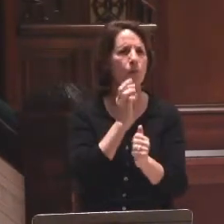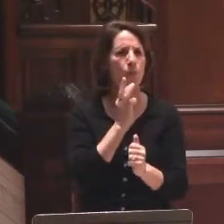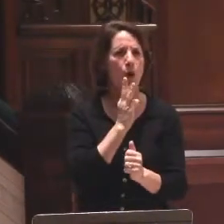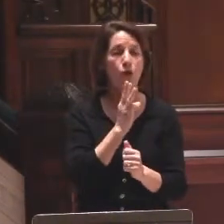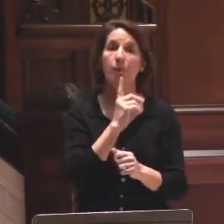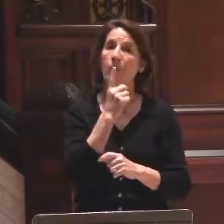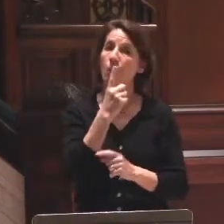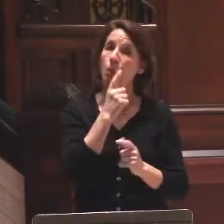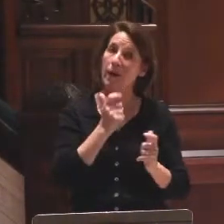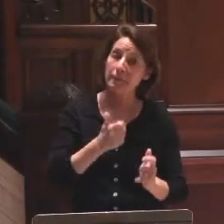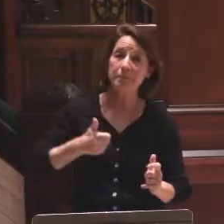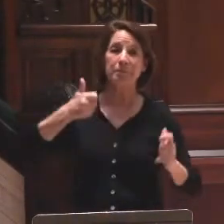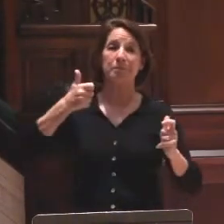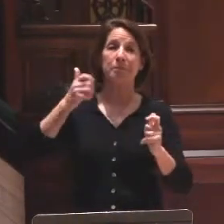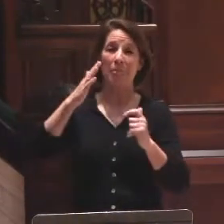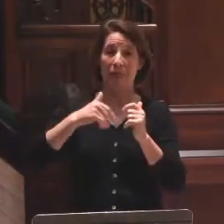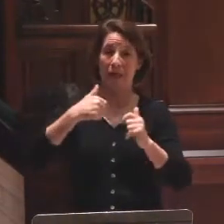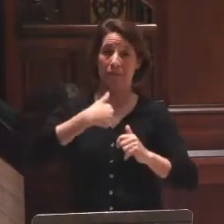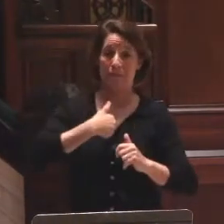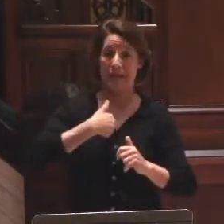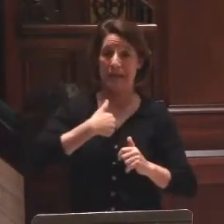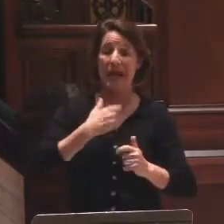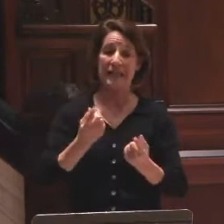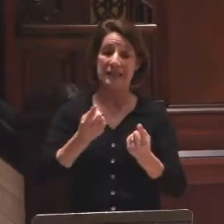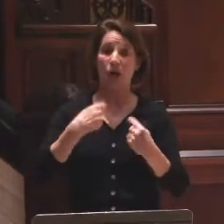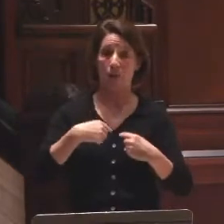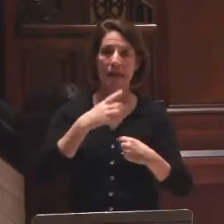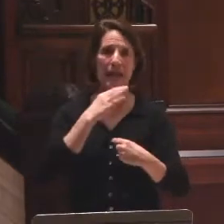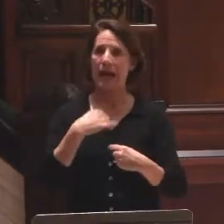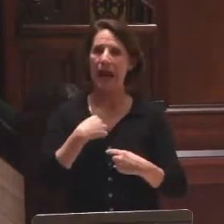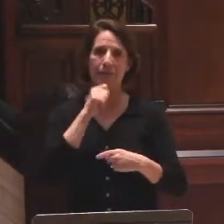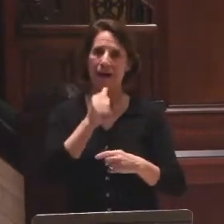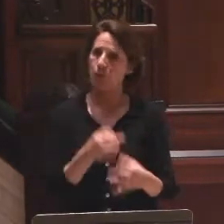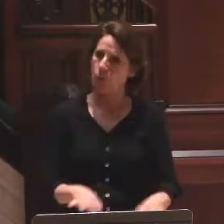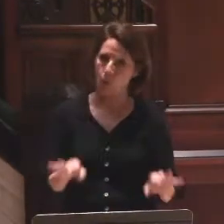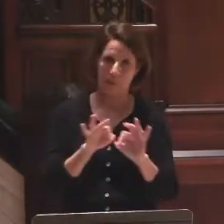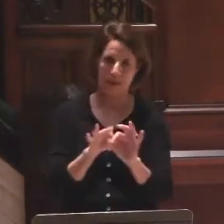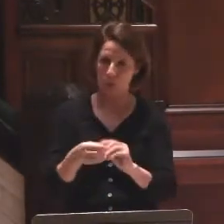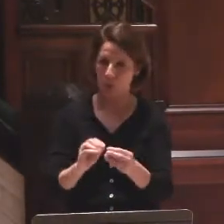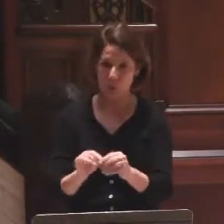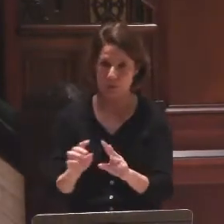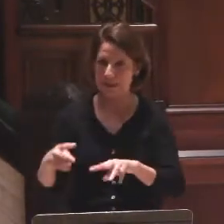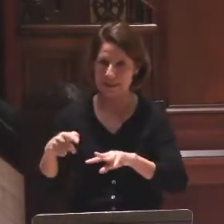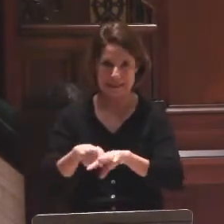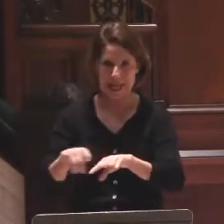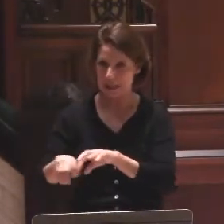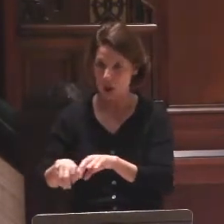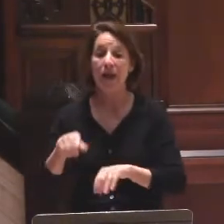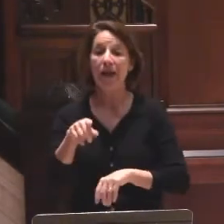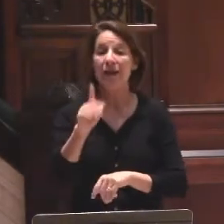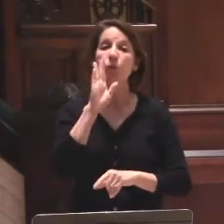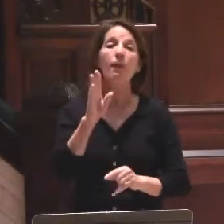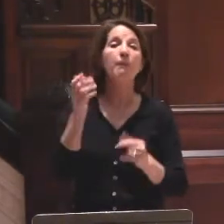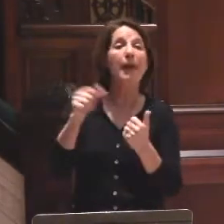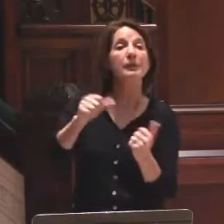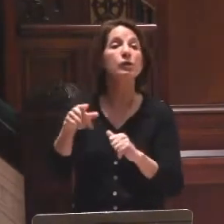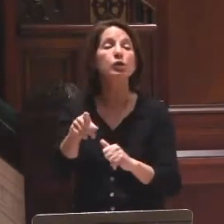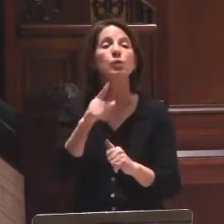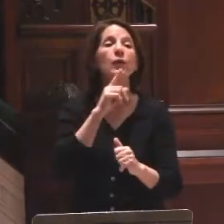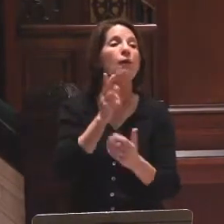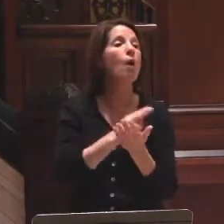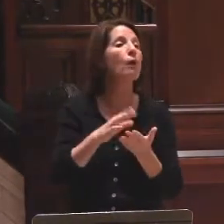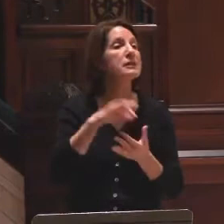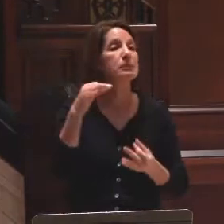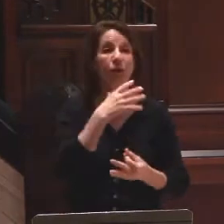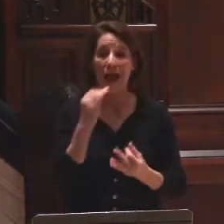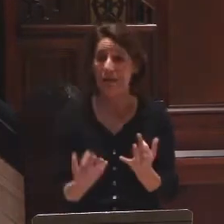is coming, and I am not worthy to loosen the thongs of his sandals. He will baptize you with the Holy Spirit and with fire. His